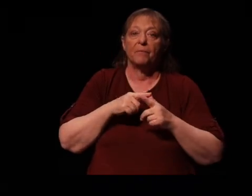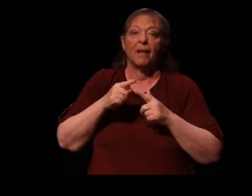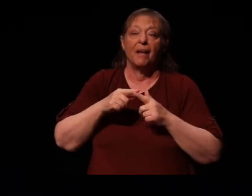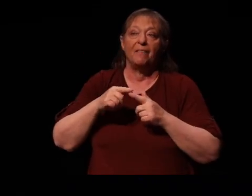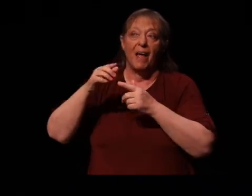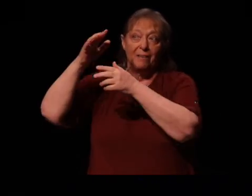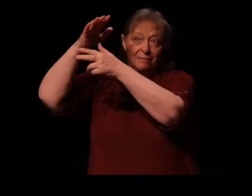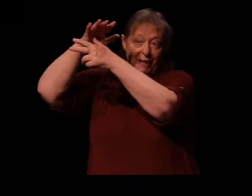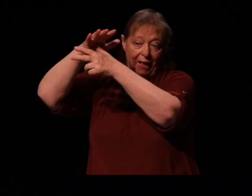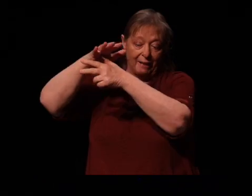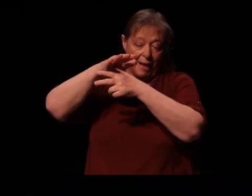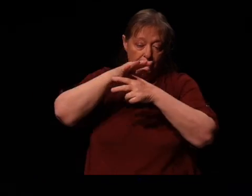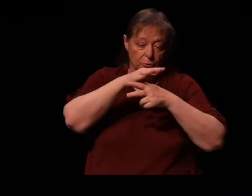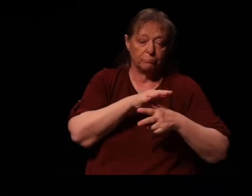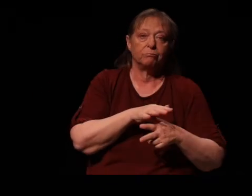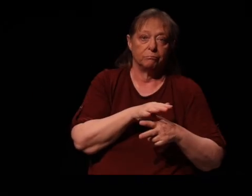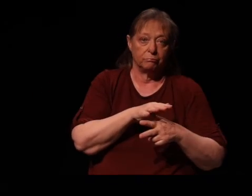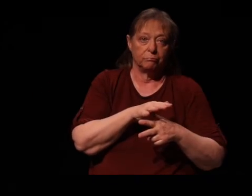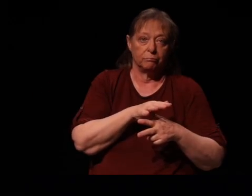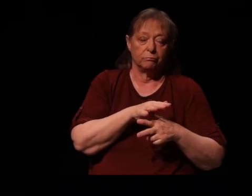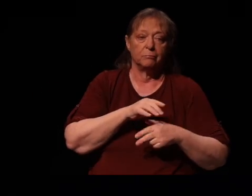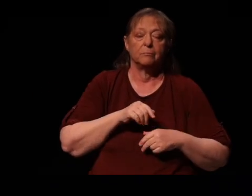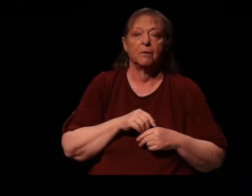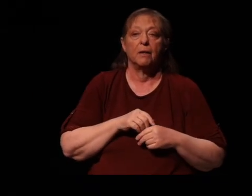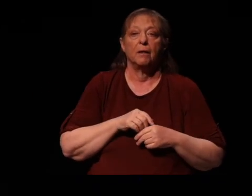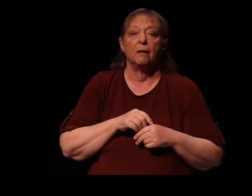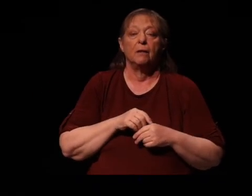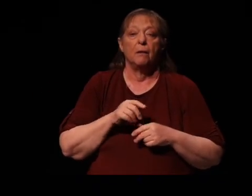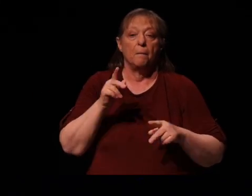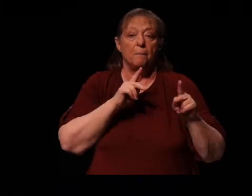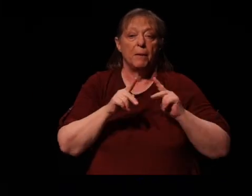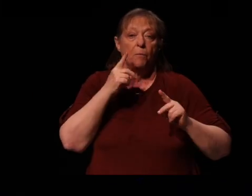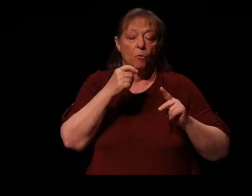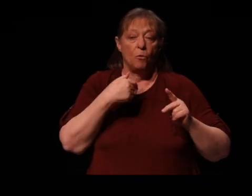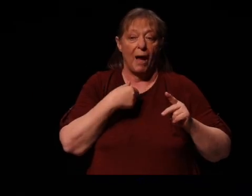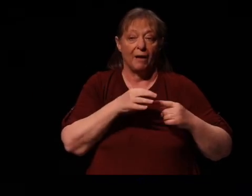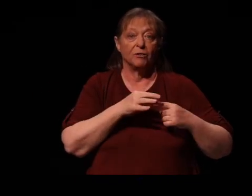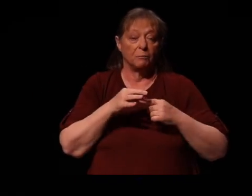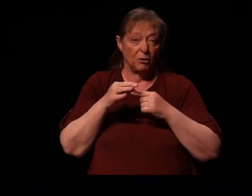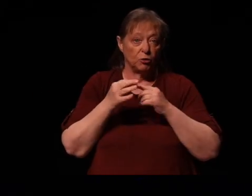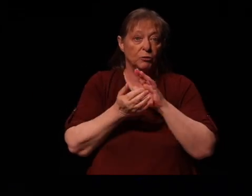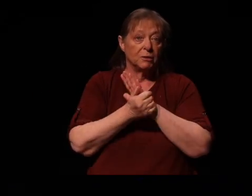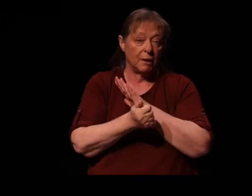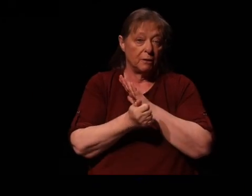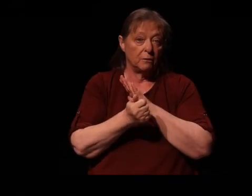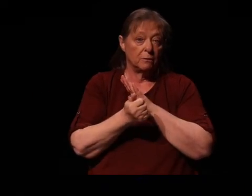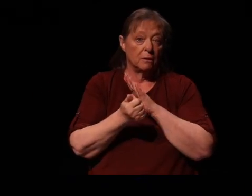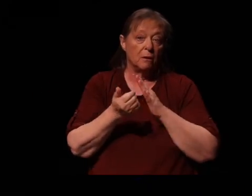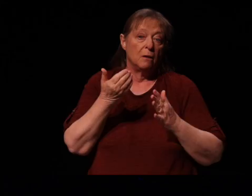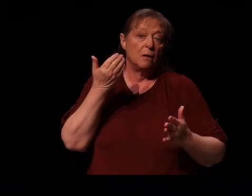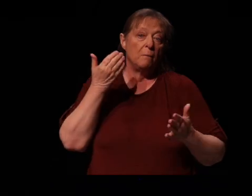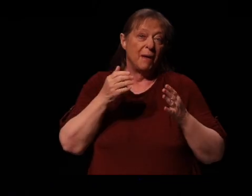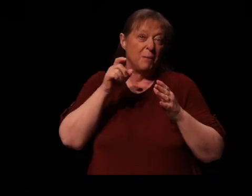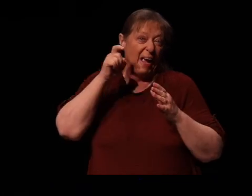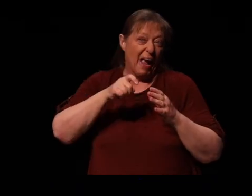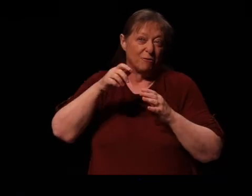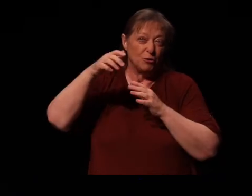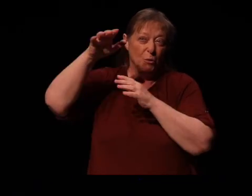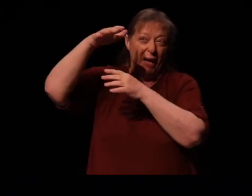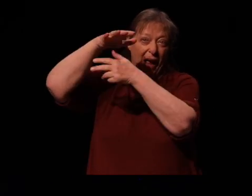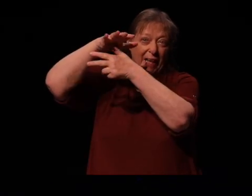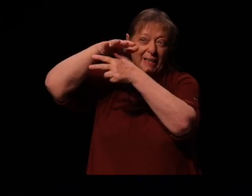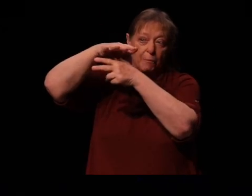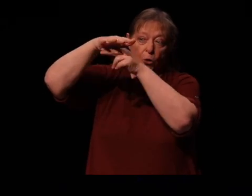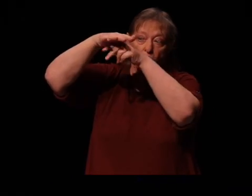you are, and then they send a helicopter, and they send people who have special skills who may